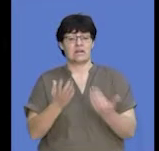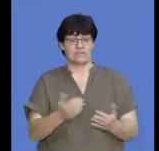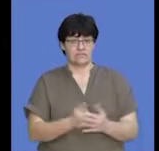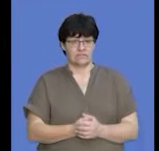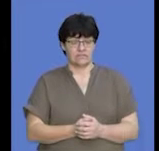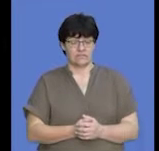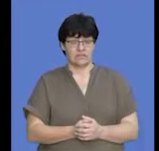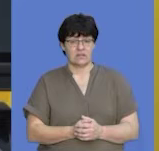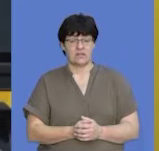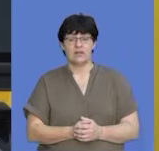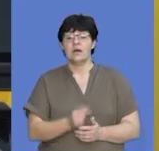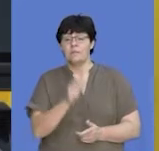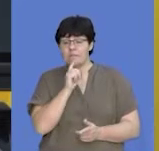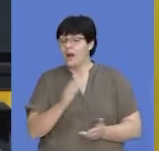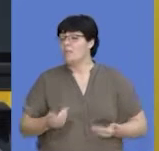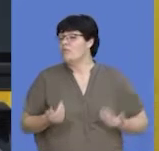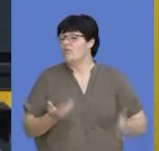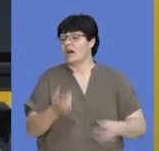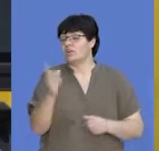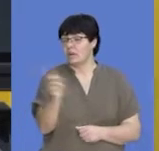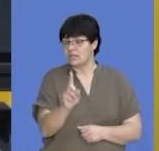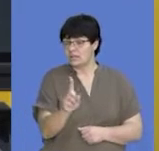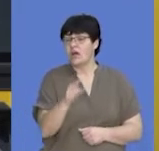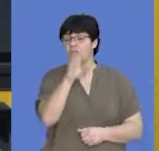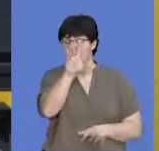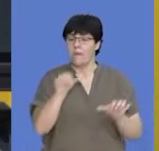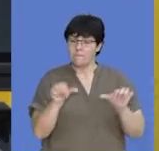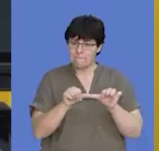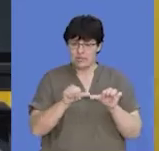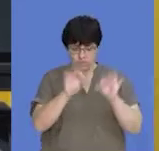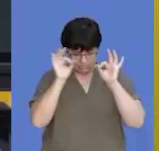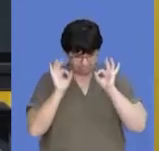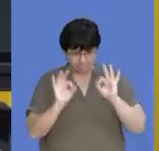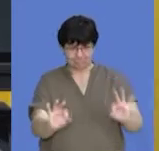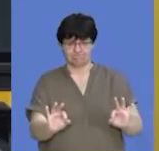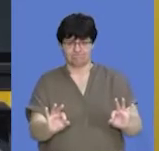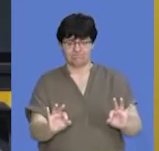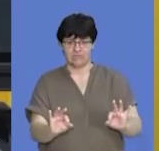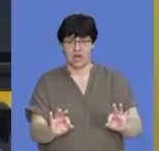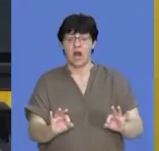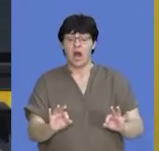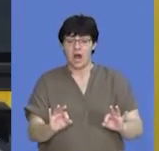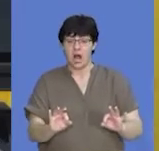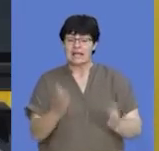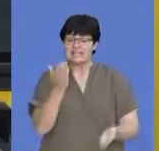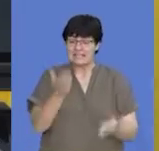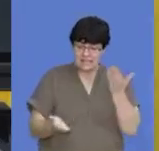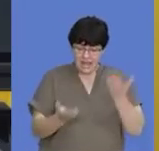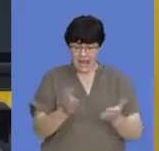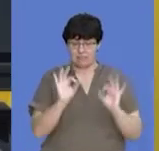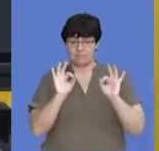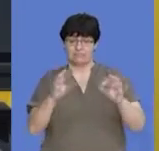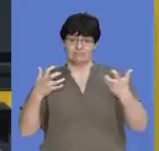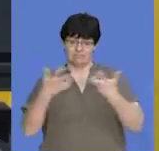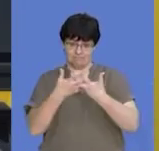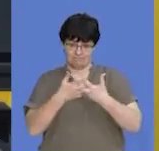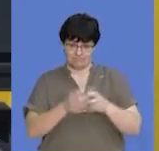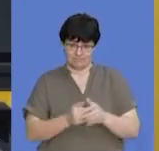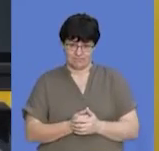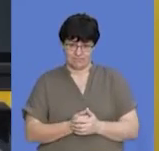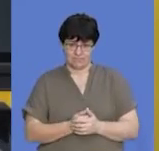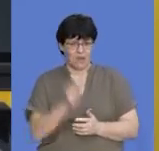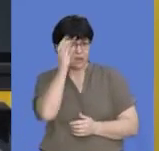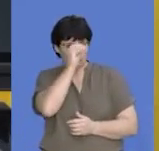is straightforward, provided you are measuring accurately and using the correct scale. So, how